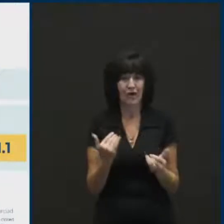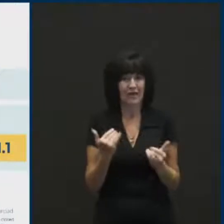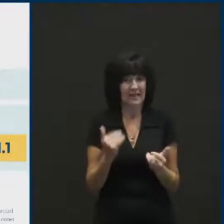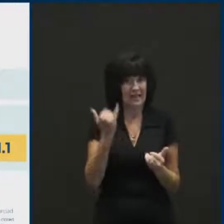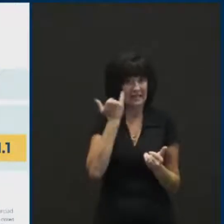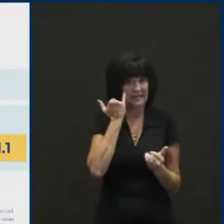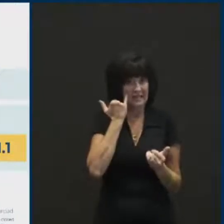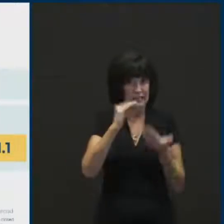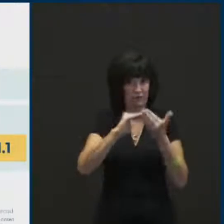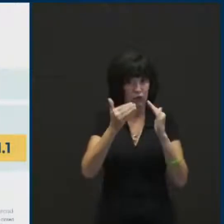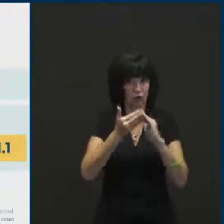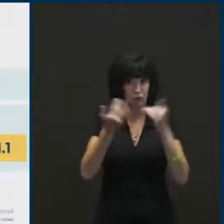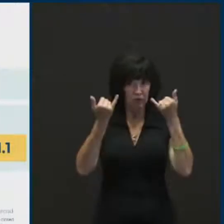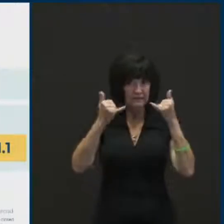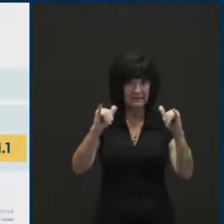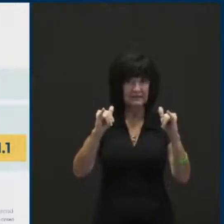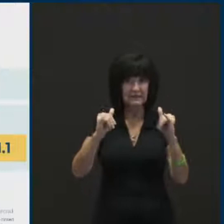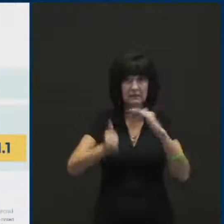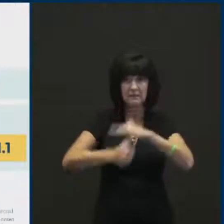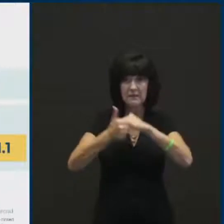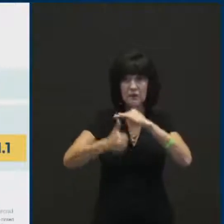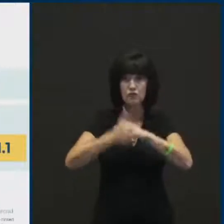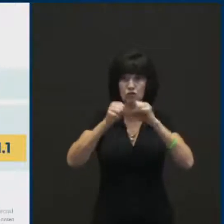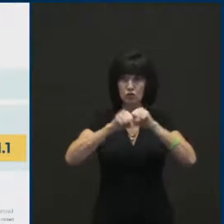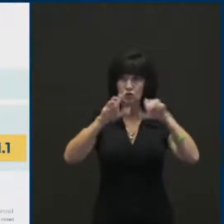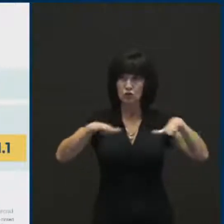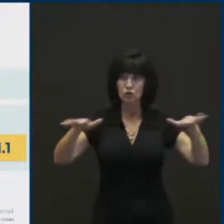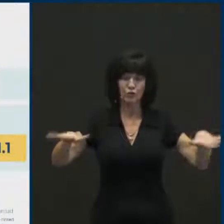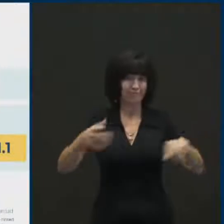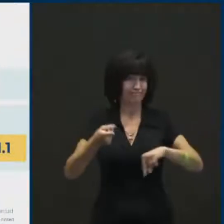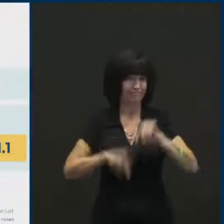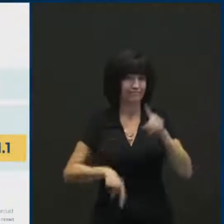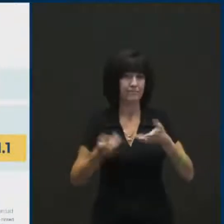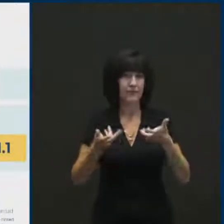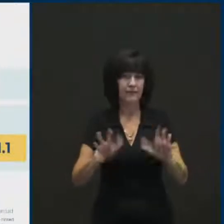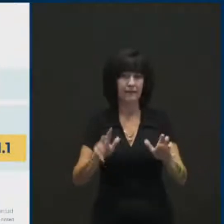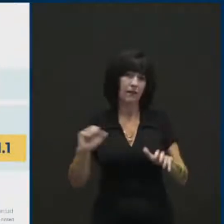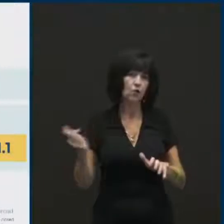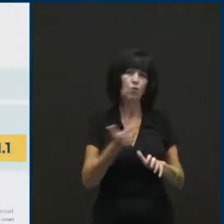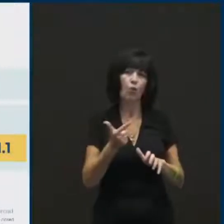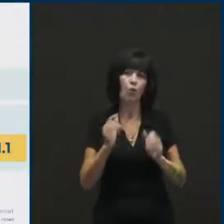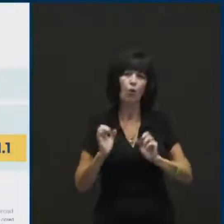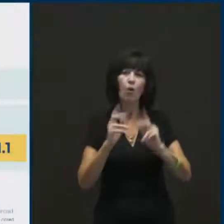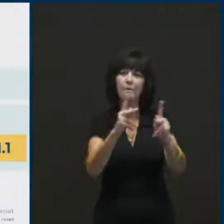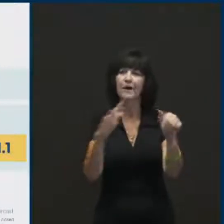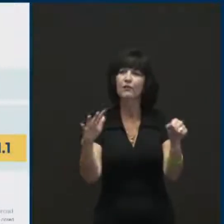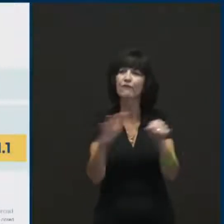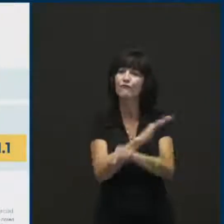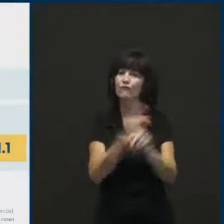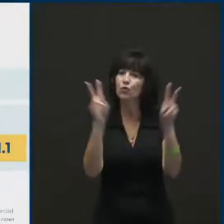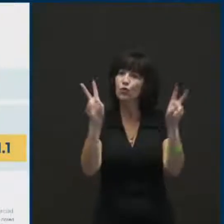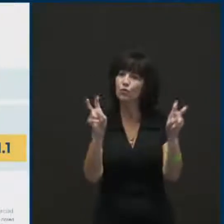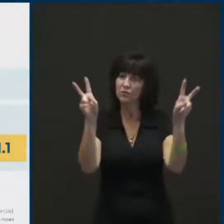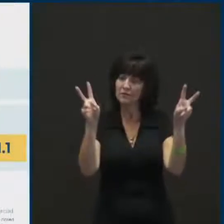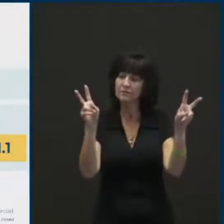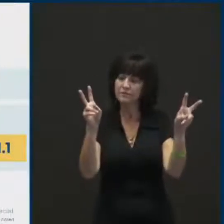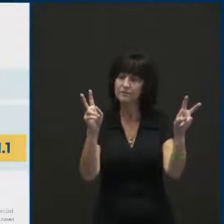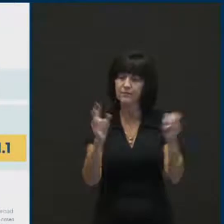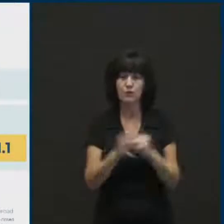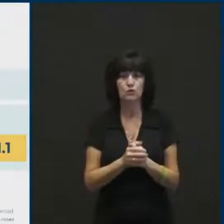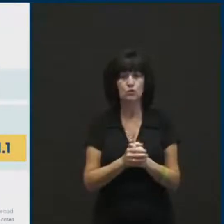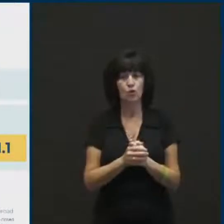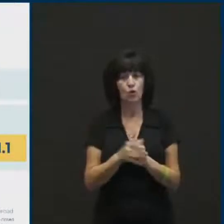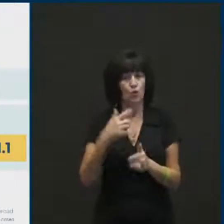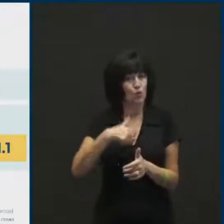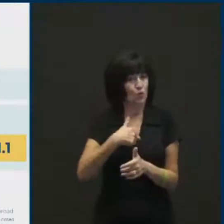in the graphs that we just presented in terms of where we've been in March and April and May of last spring as we closed the schools, as we got